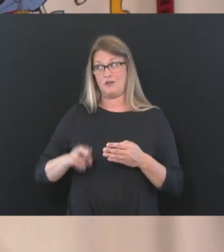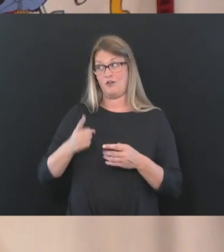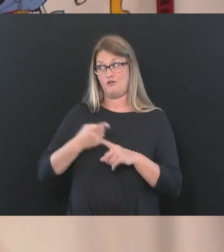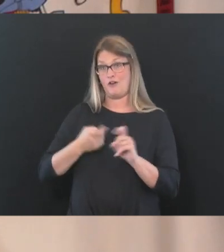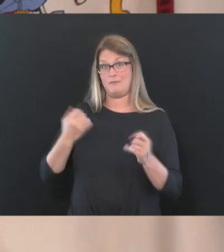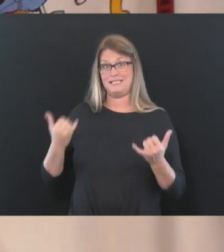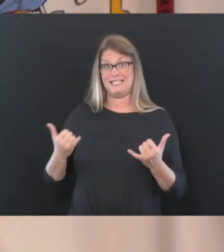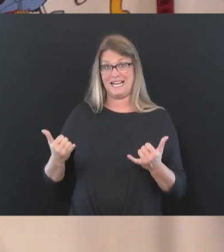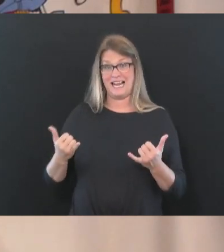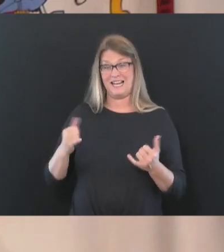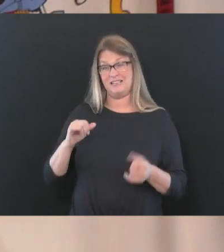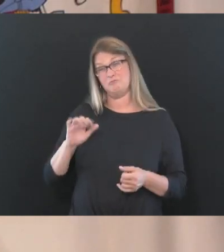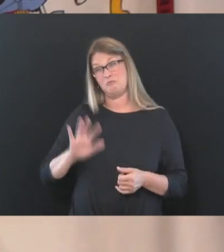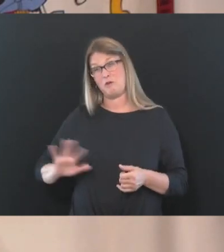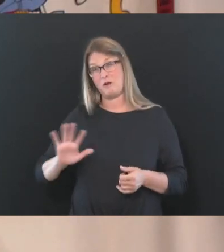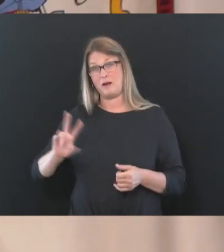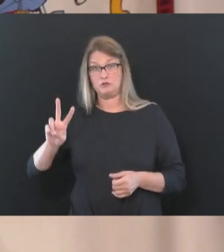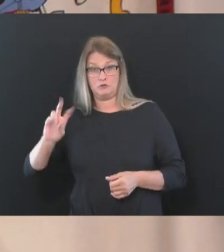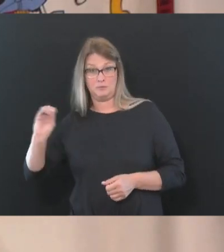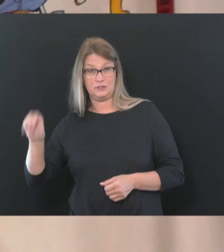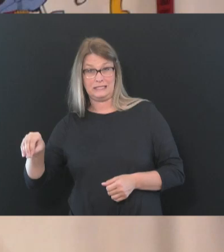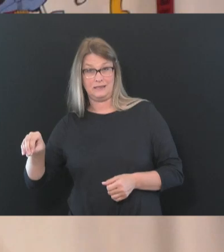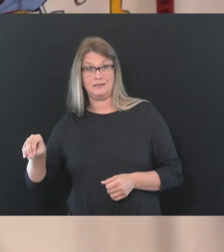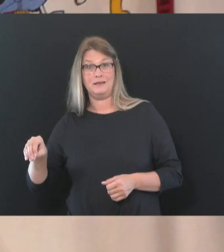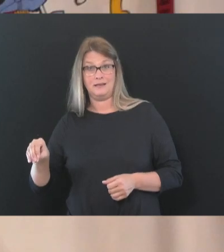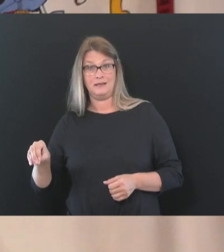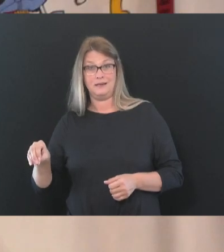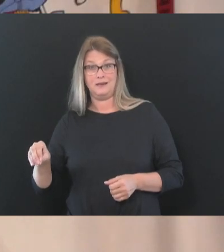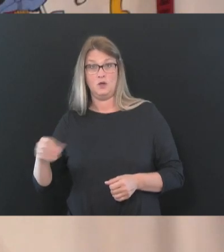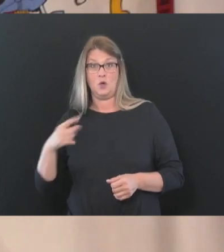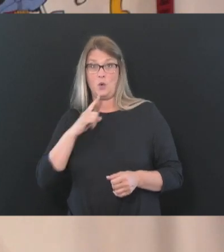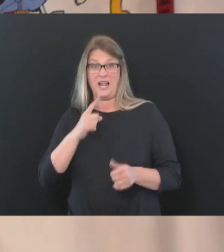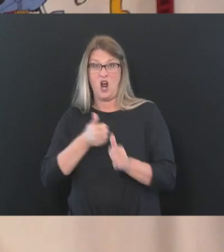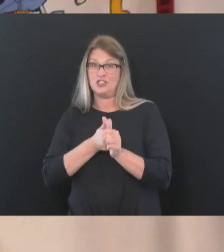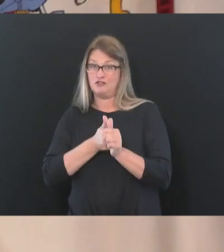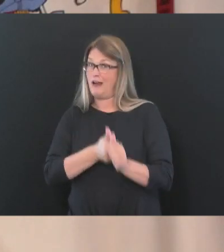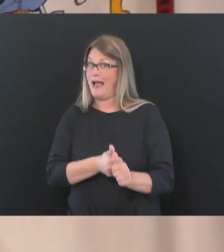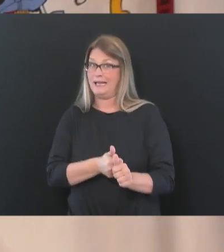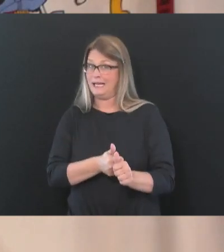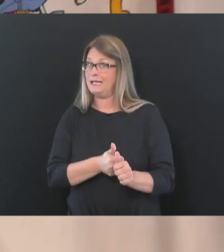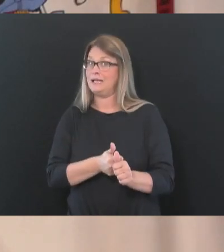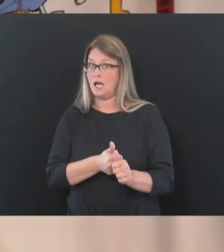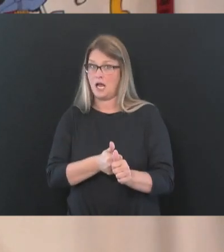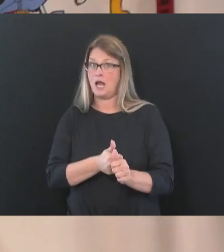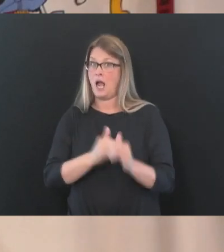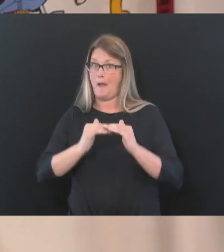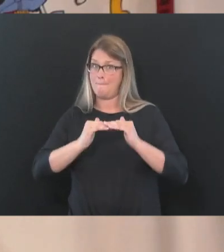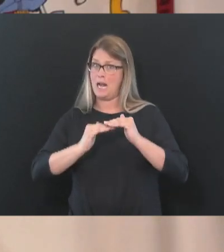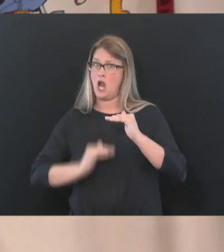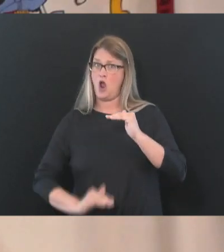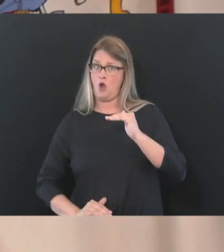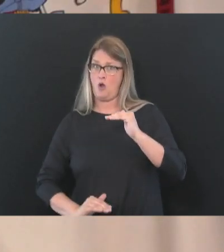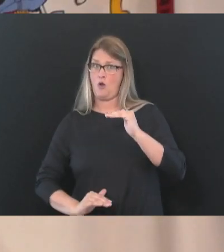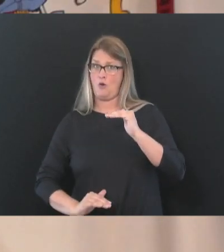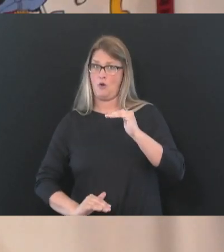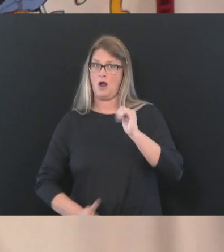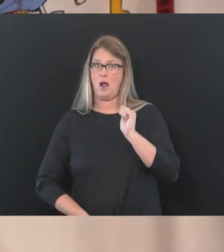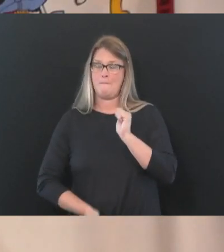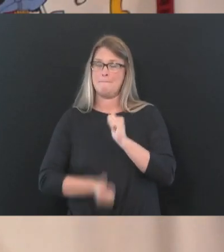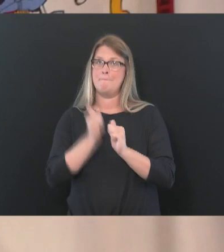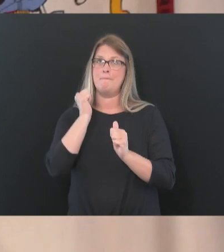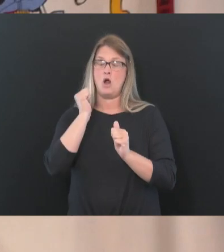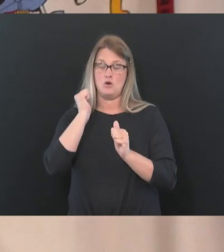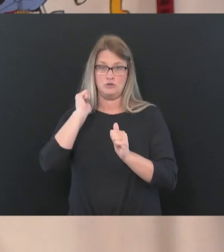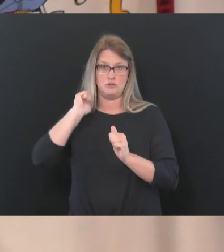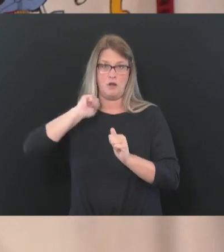today right at 2%. So we're tracking significantly below